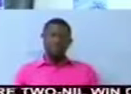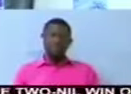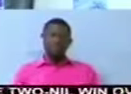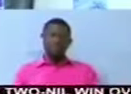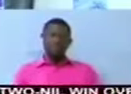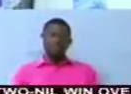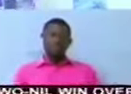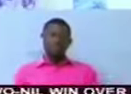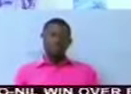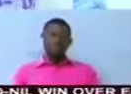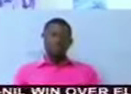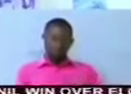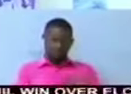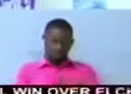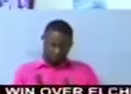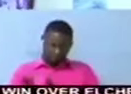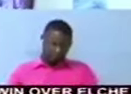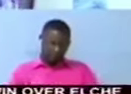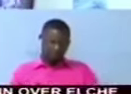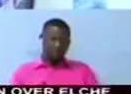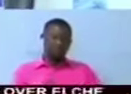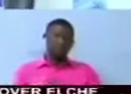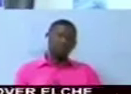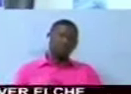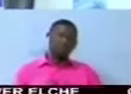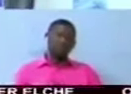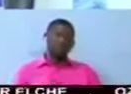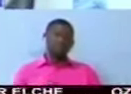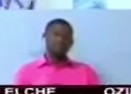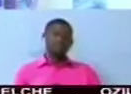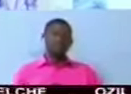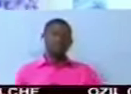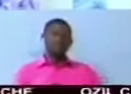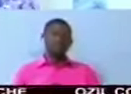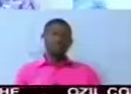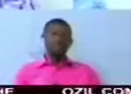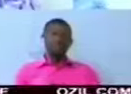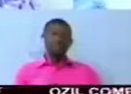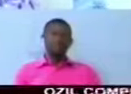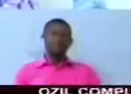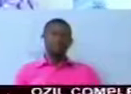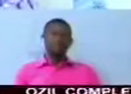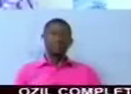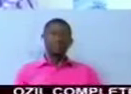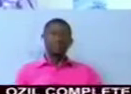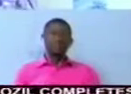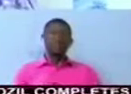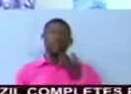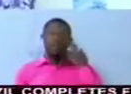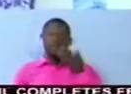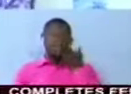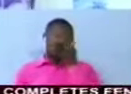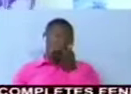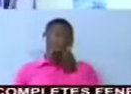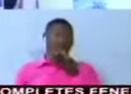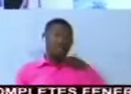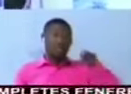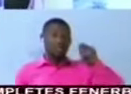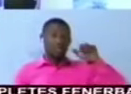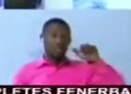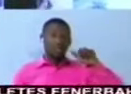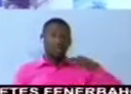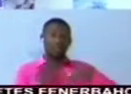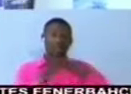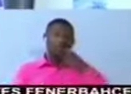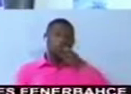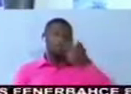When we are done with that part, when we were there for